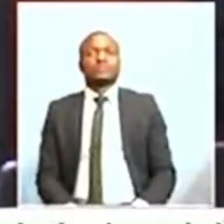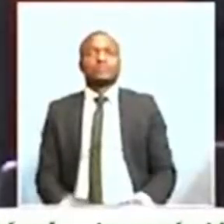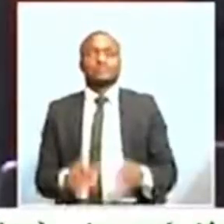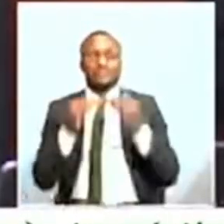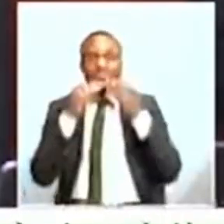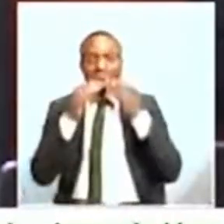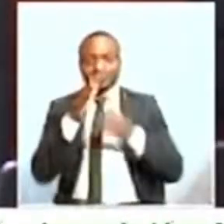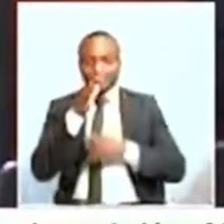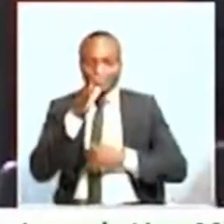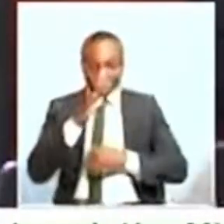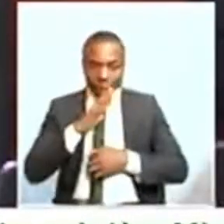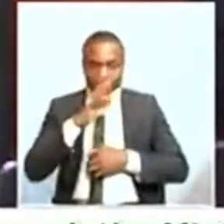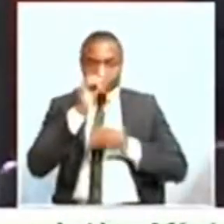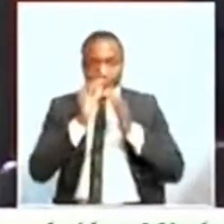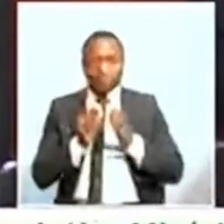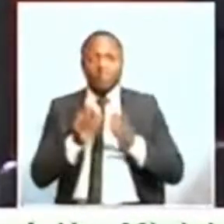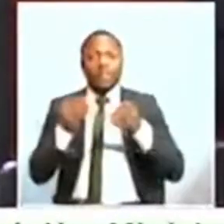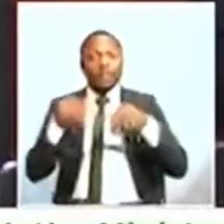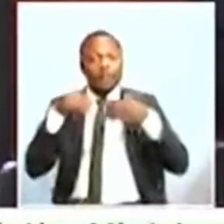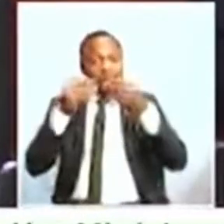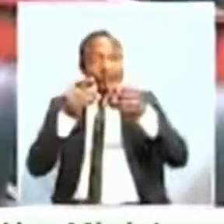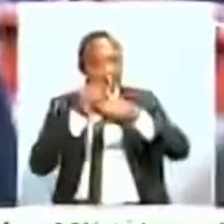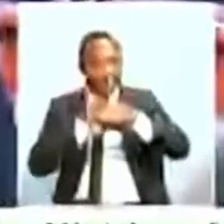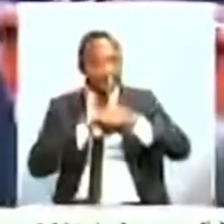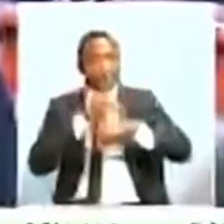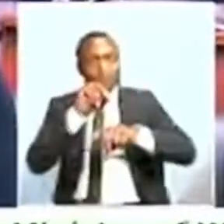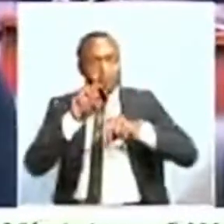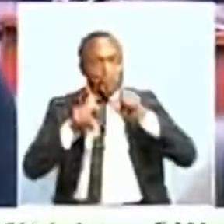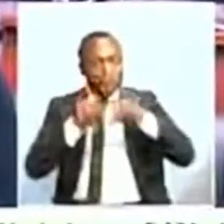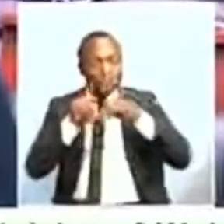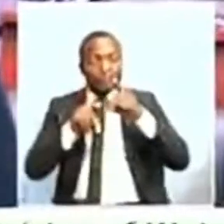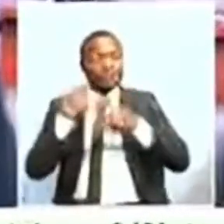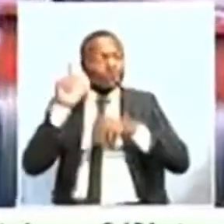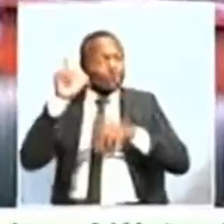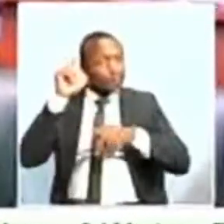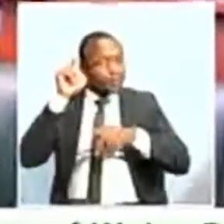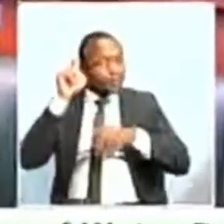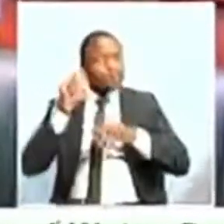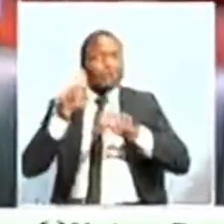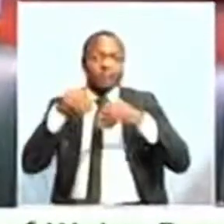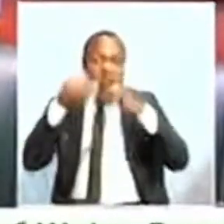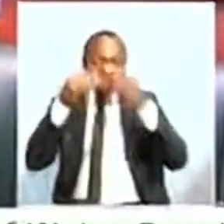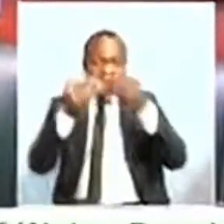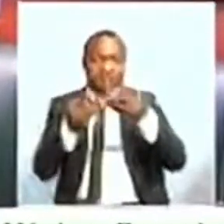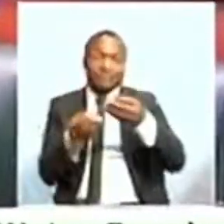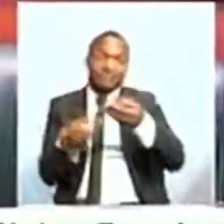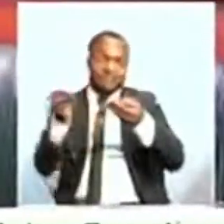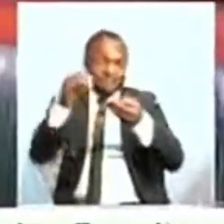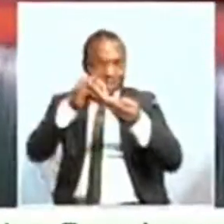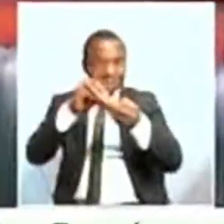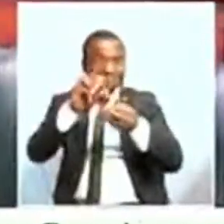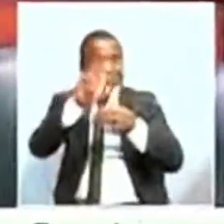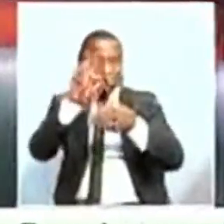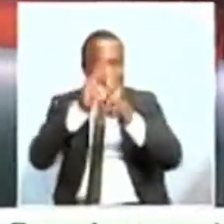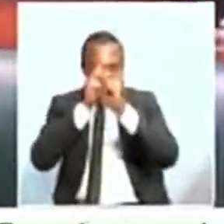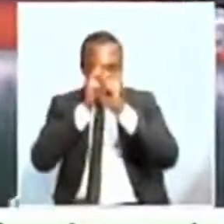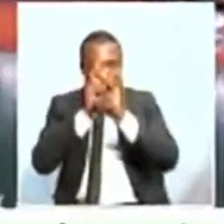Thank you, Madam Speaker, for giving a chance to the people of Lundazi to make a follow-up question to the